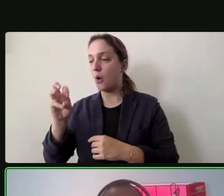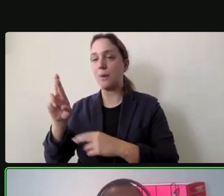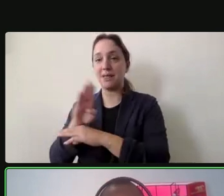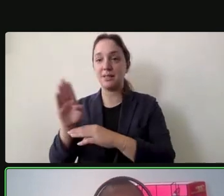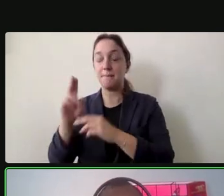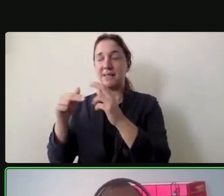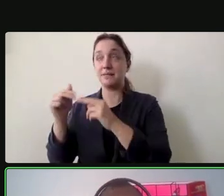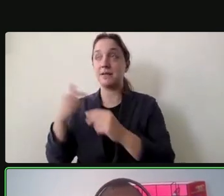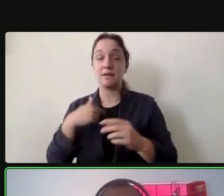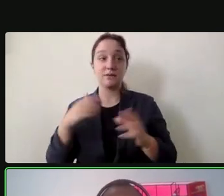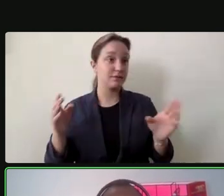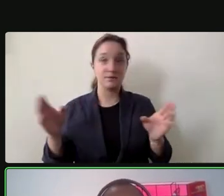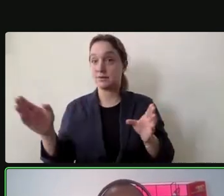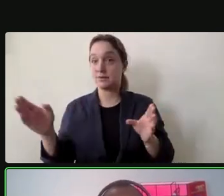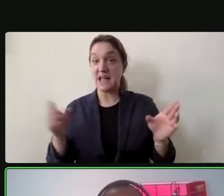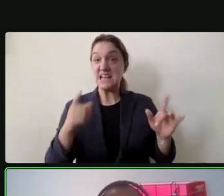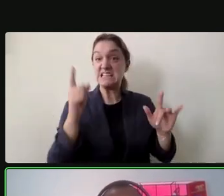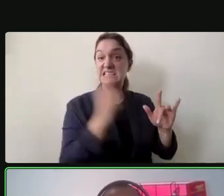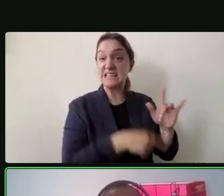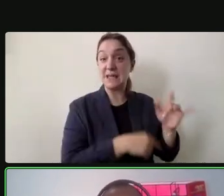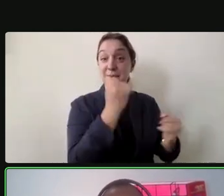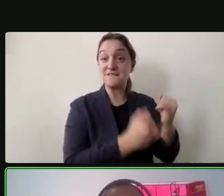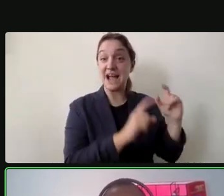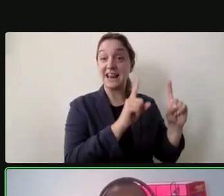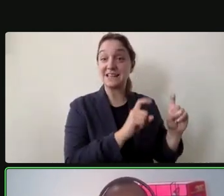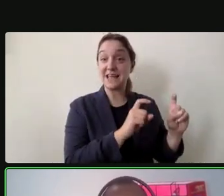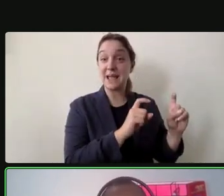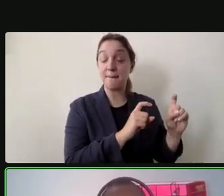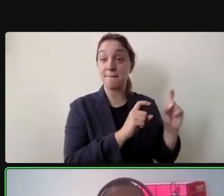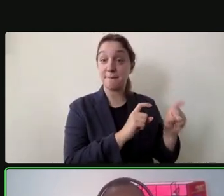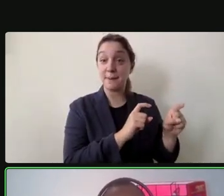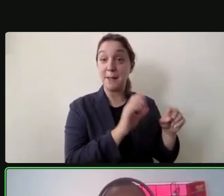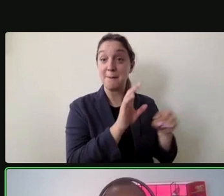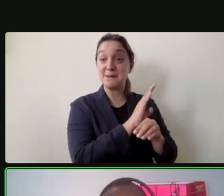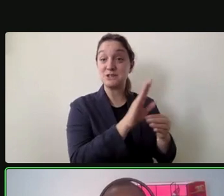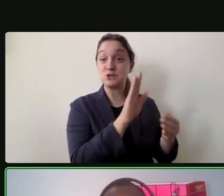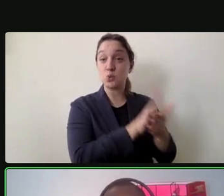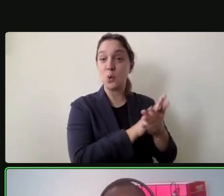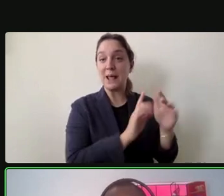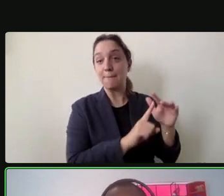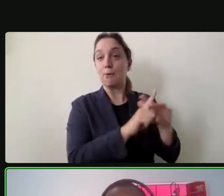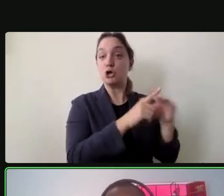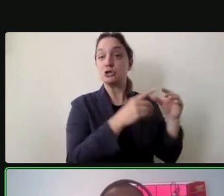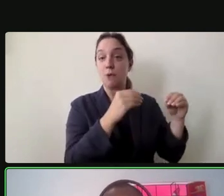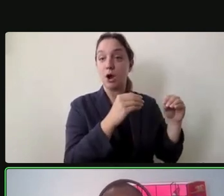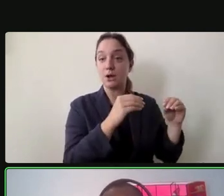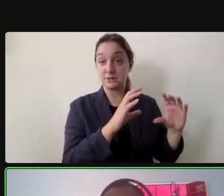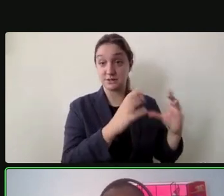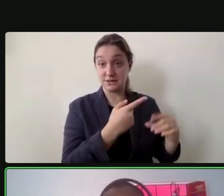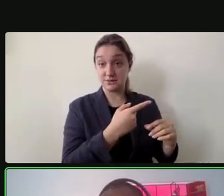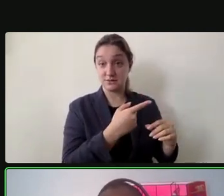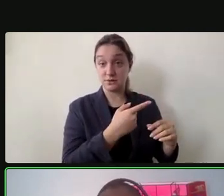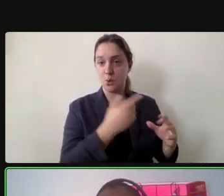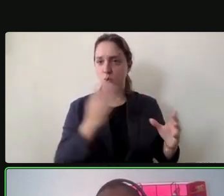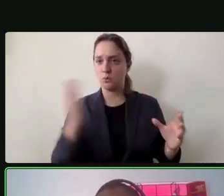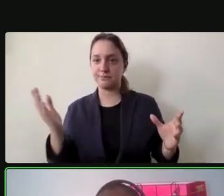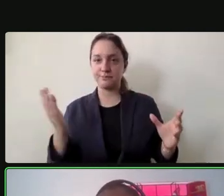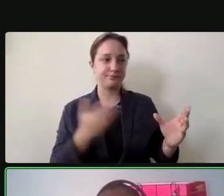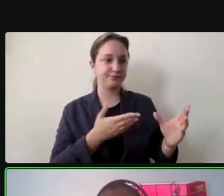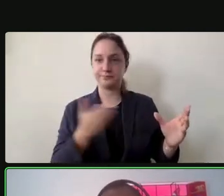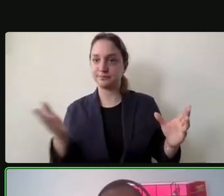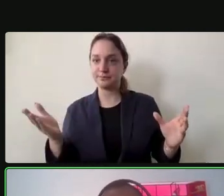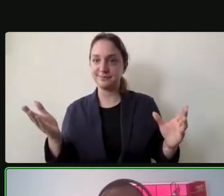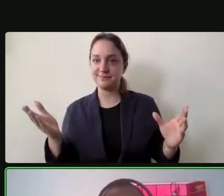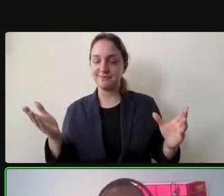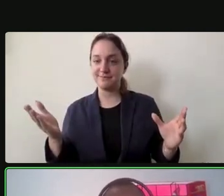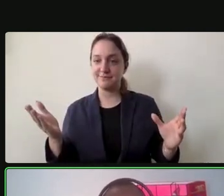my final examination in my business school emerging markets class and